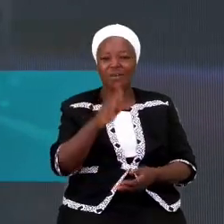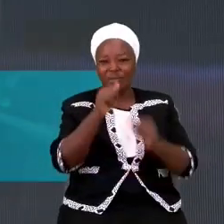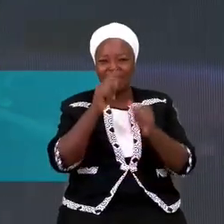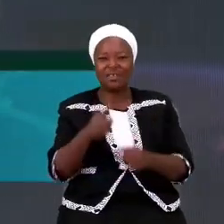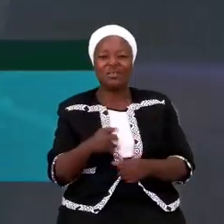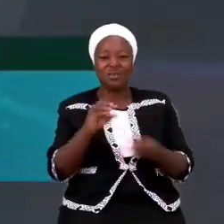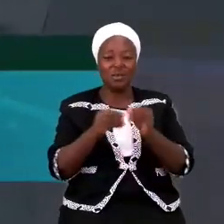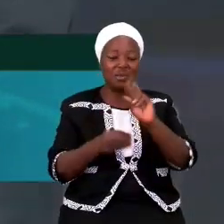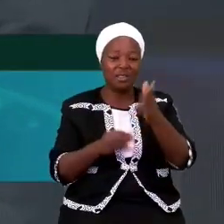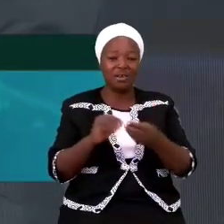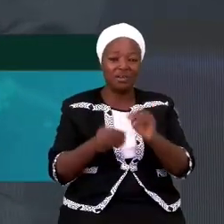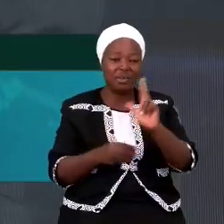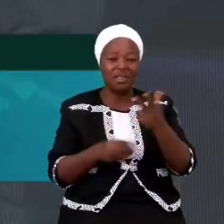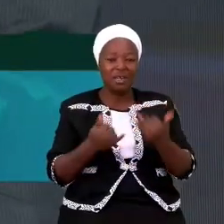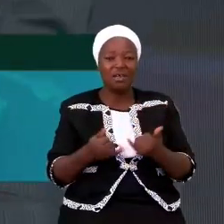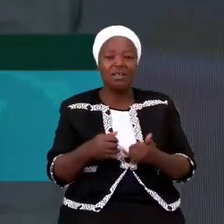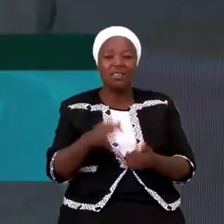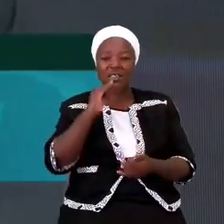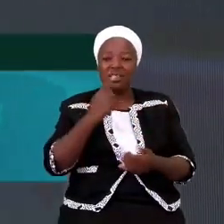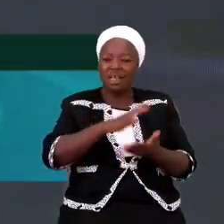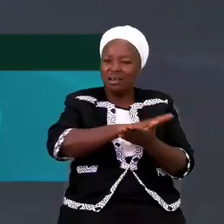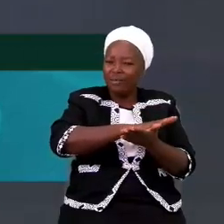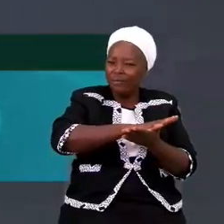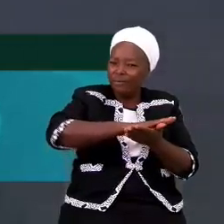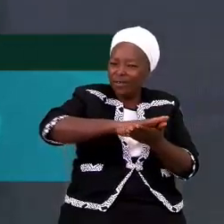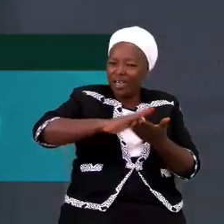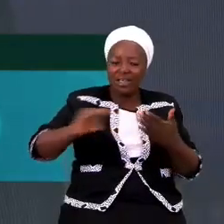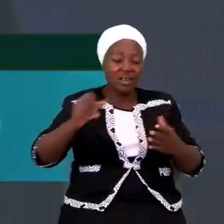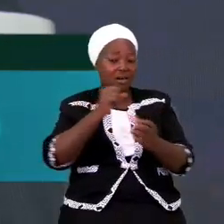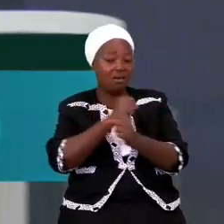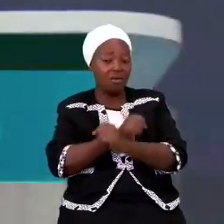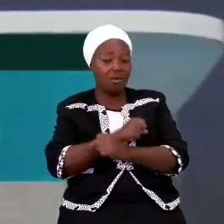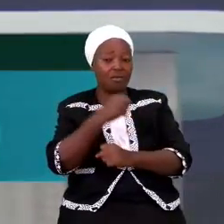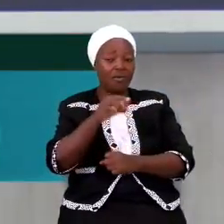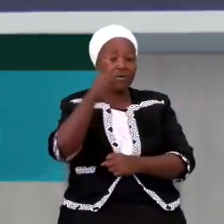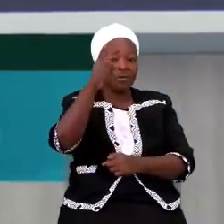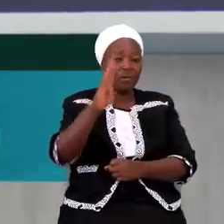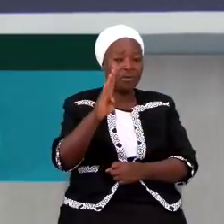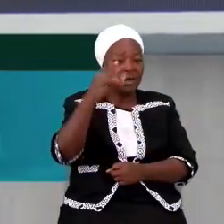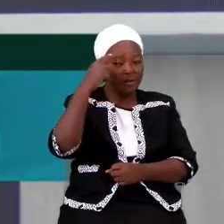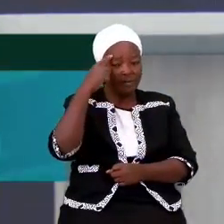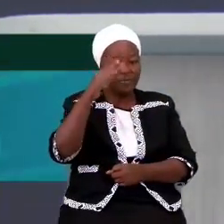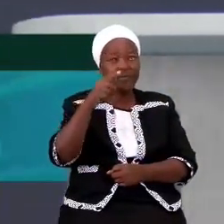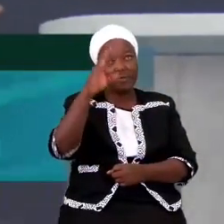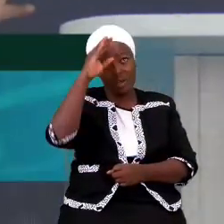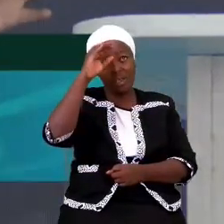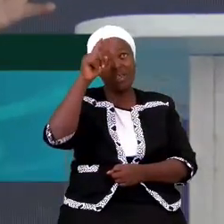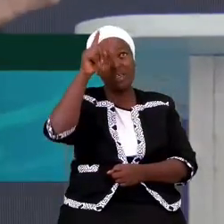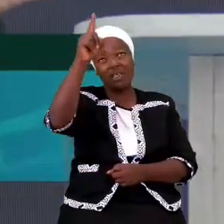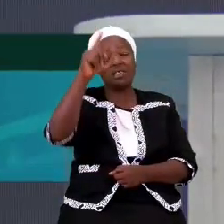his peculiar people. Now, all sinners are just the common